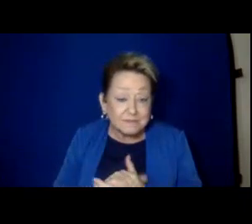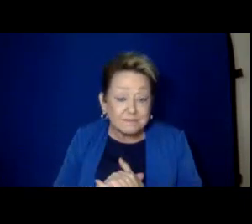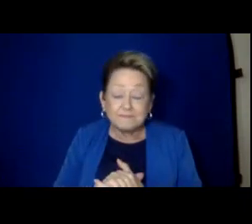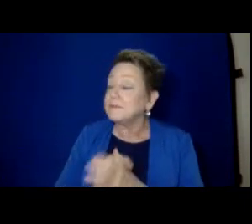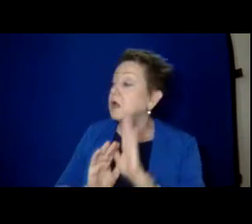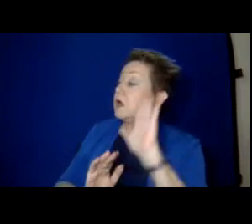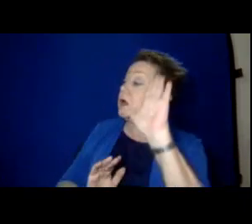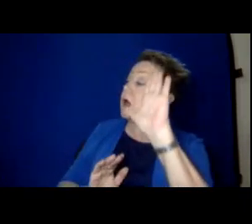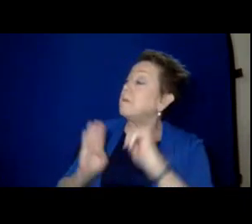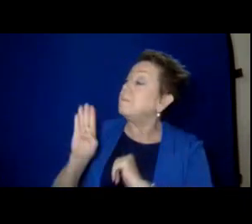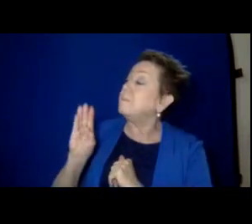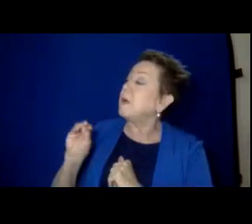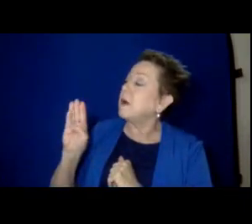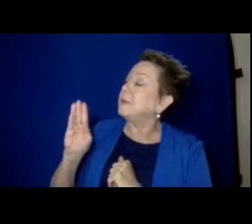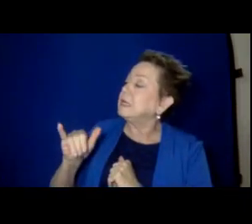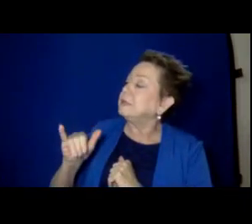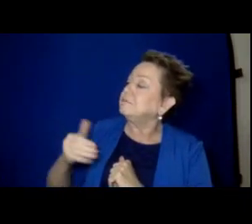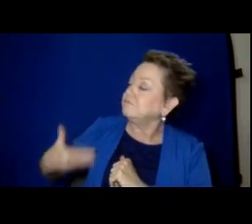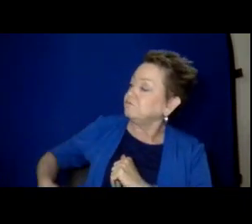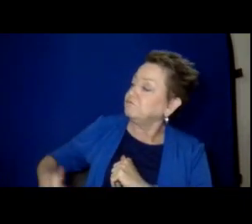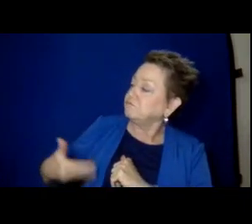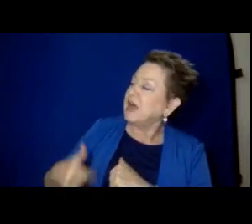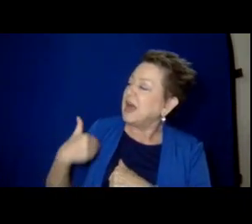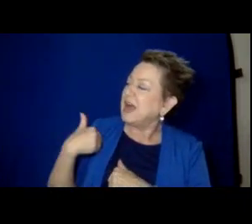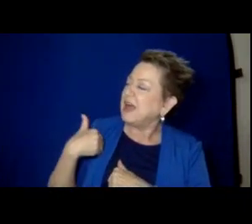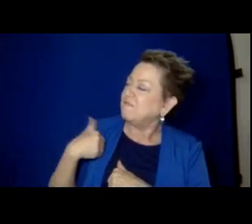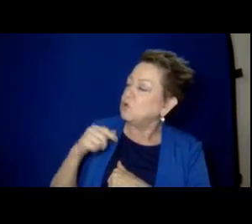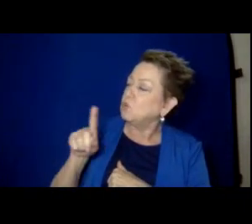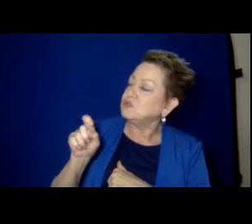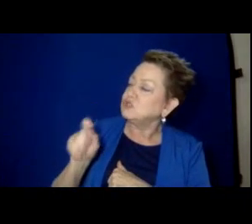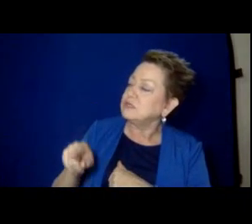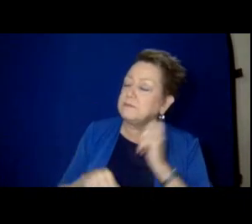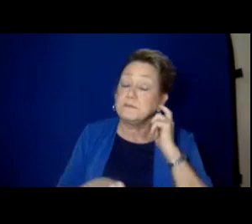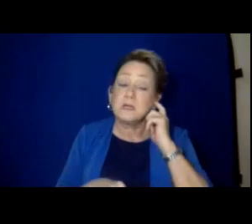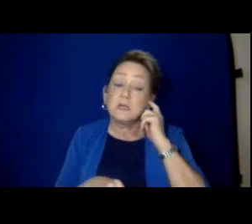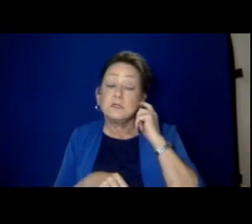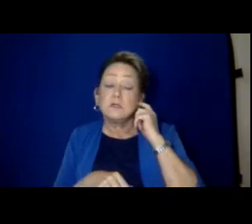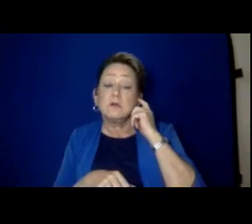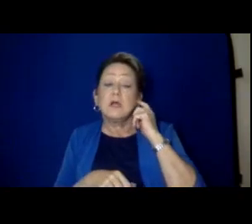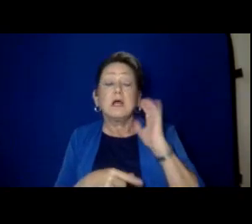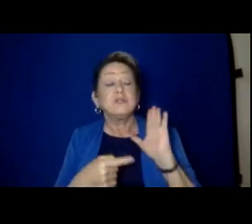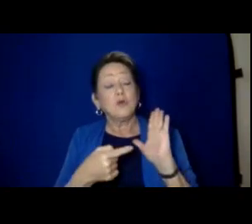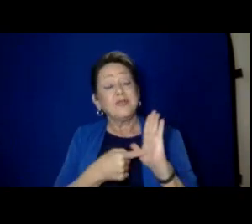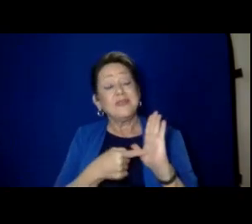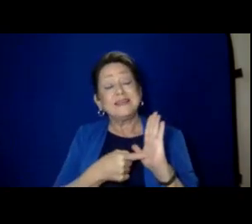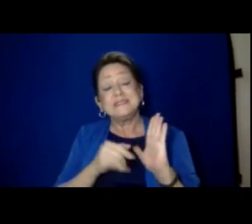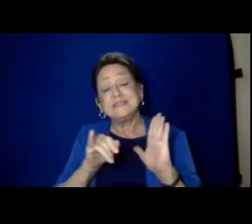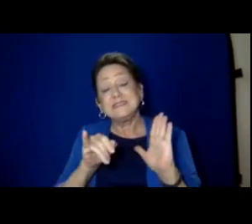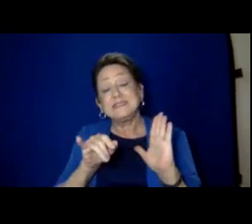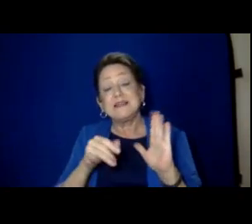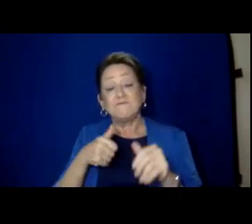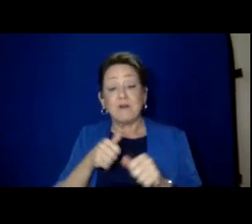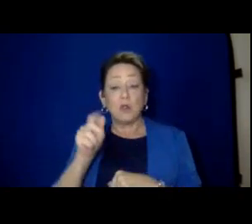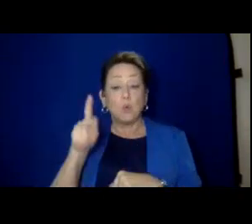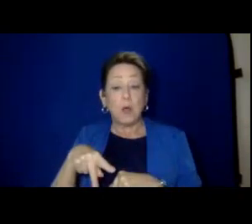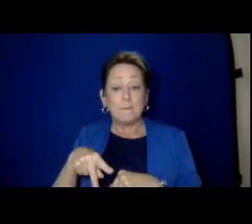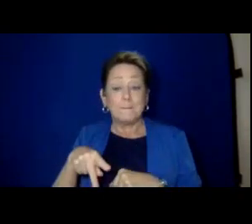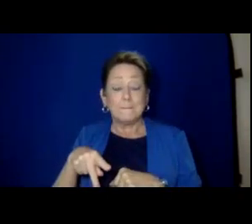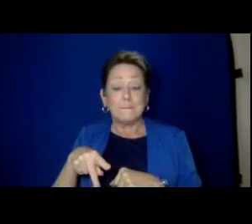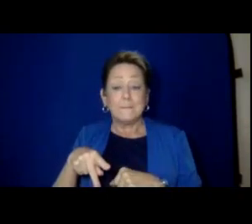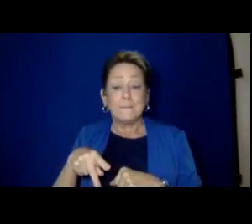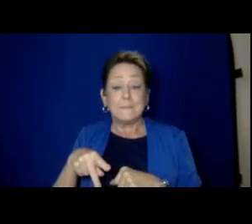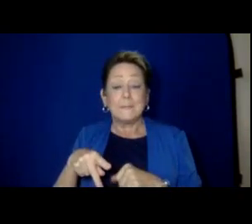Hello, this is Bobby. I have a question. So this is following up our earlier discussion